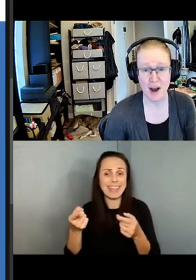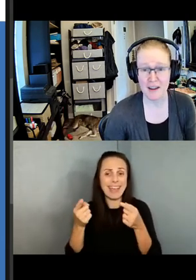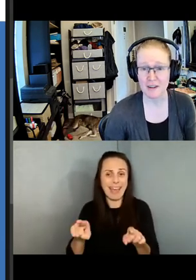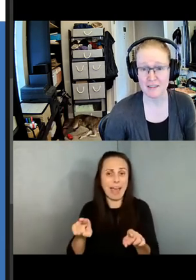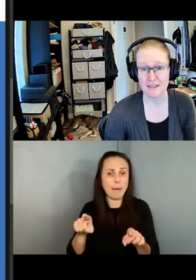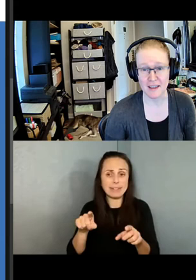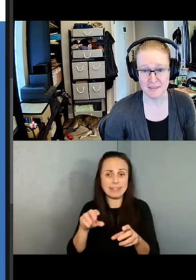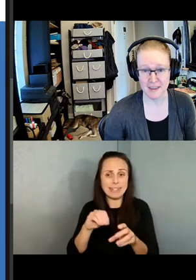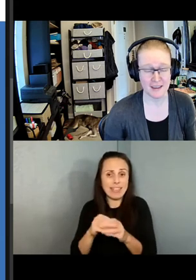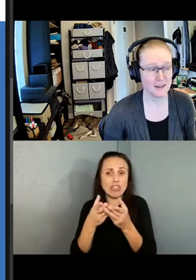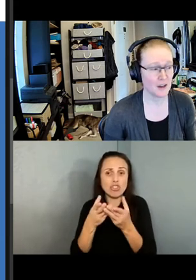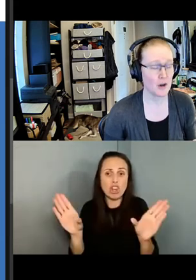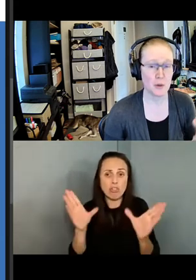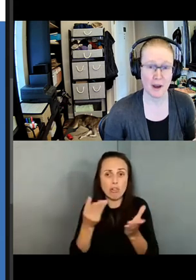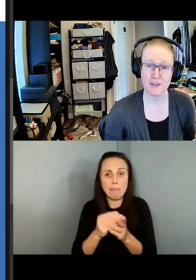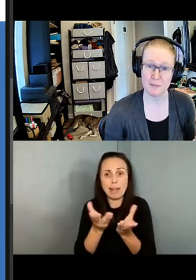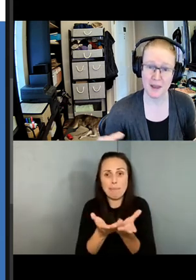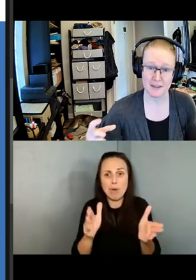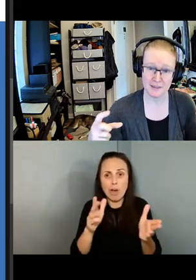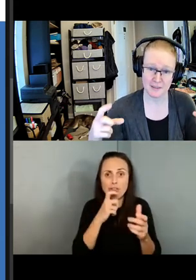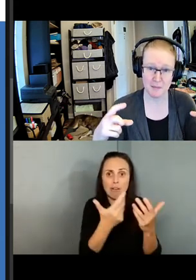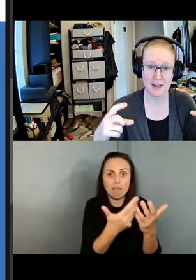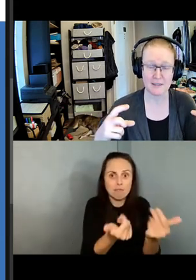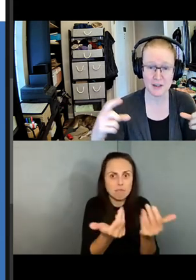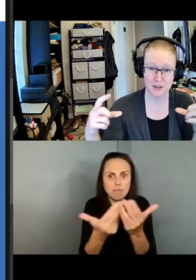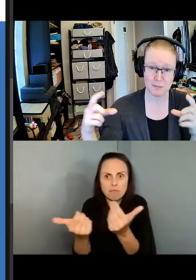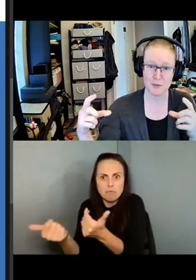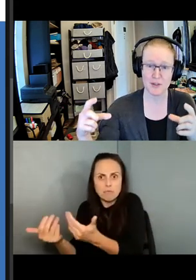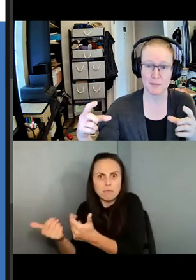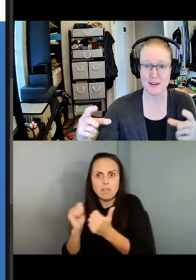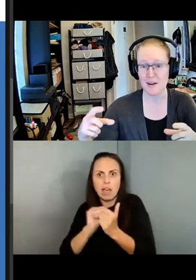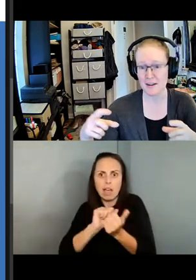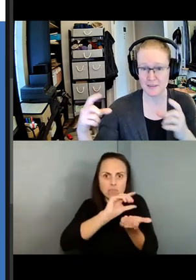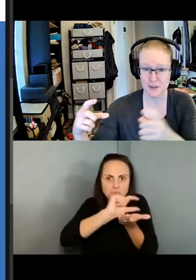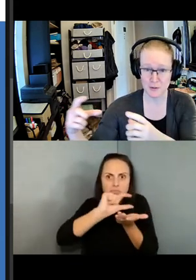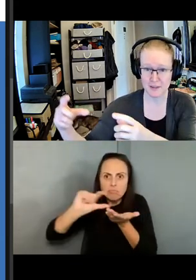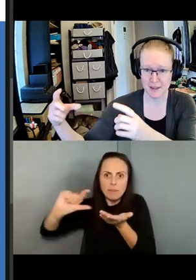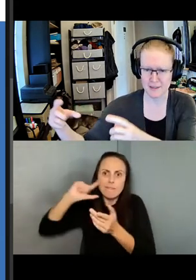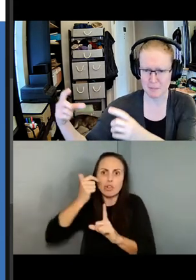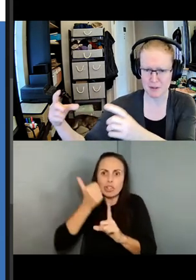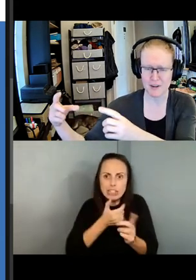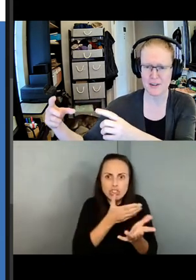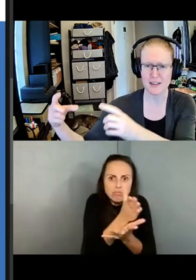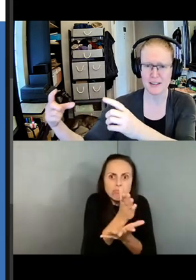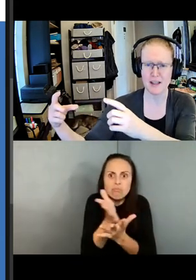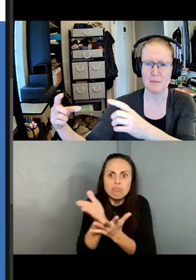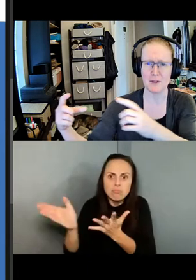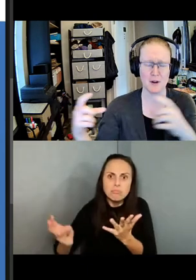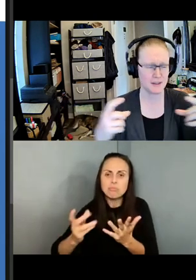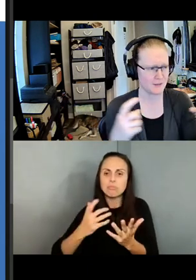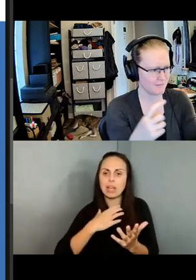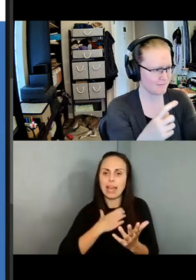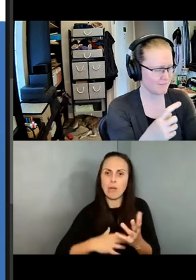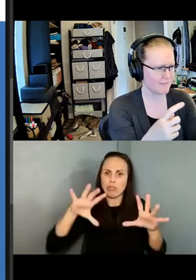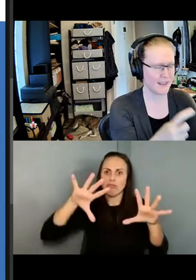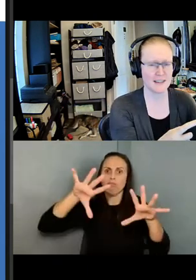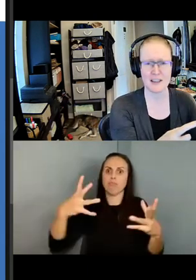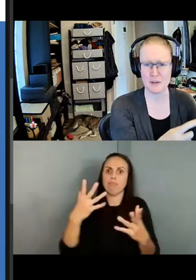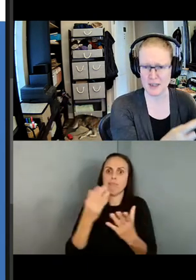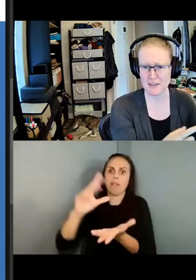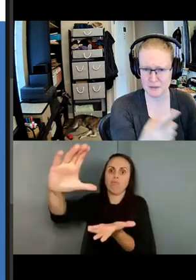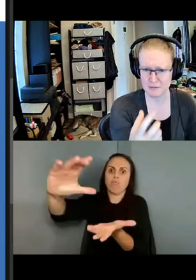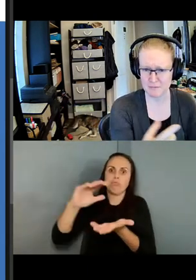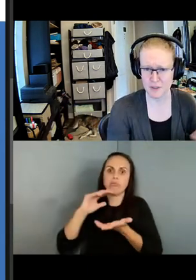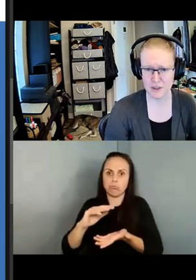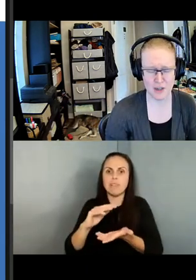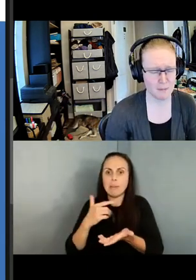general pot rather than the you have to spend the money that you're supposed to spend on doing things that professionally develop you on things that you